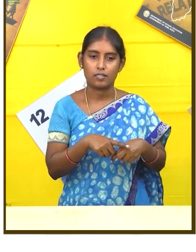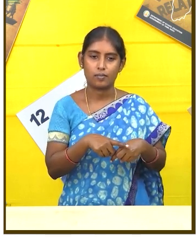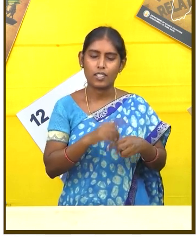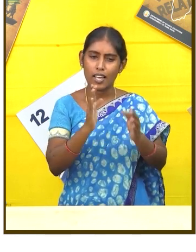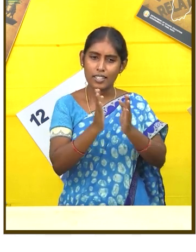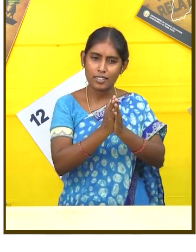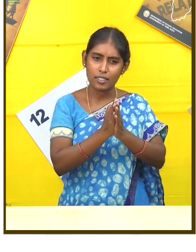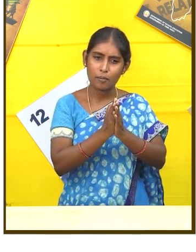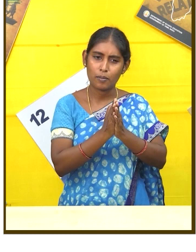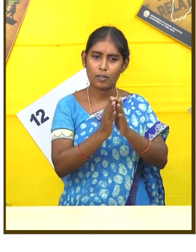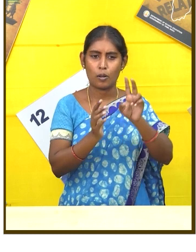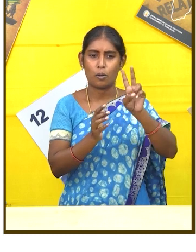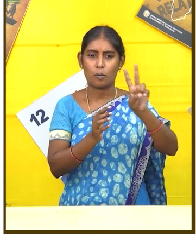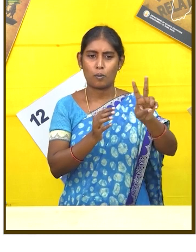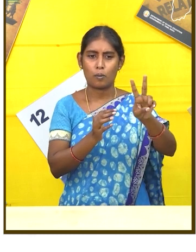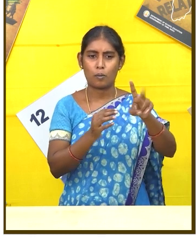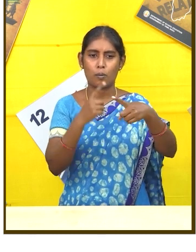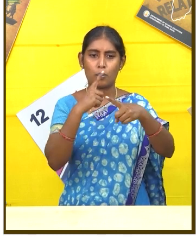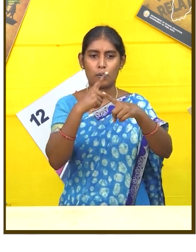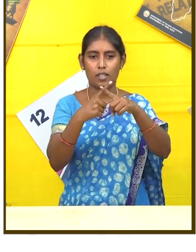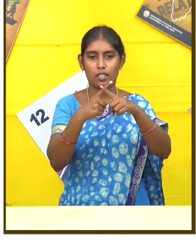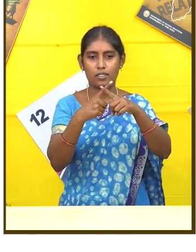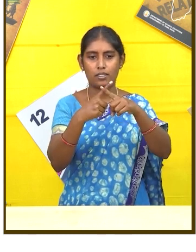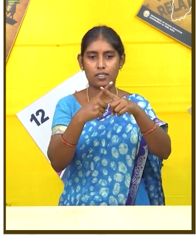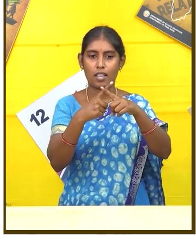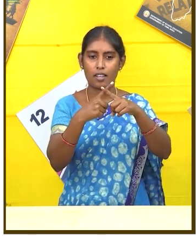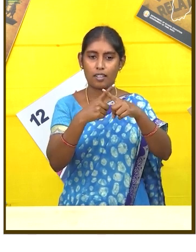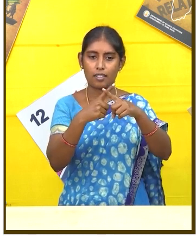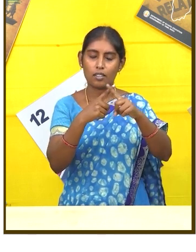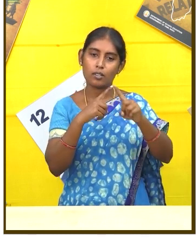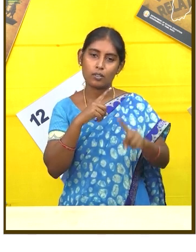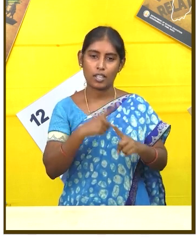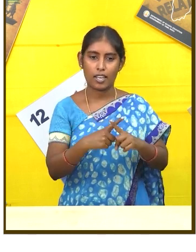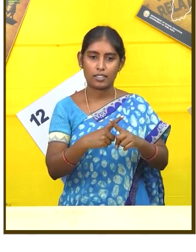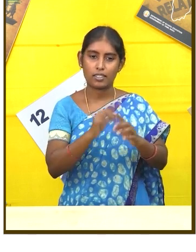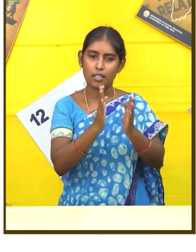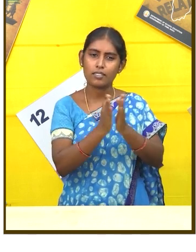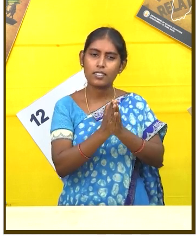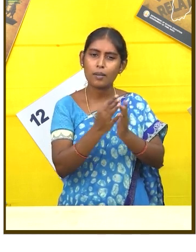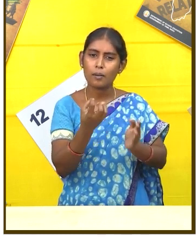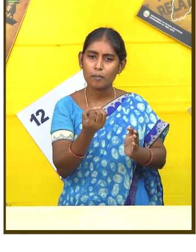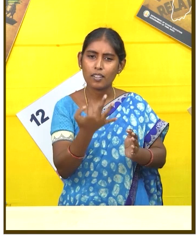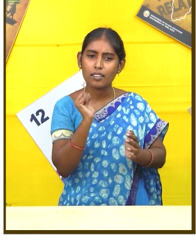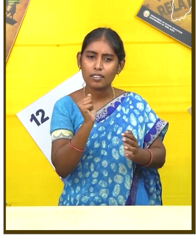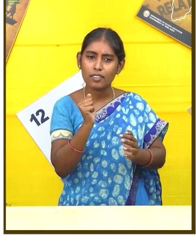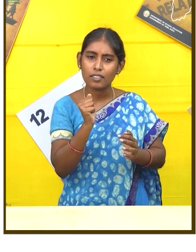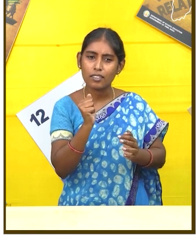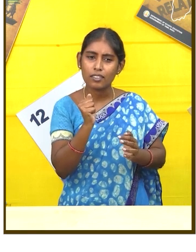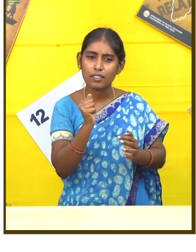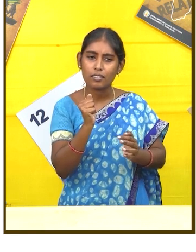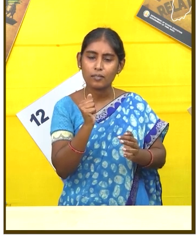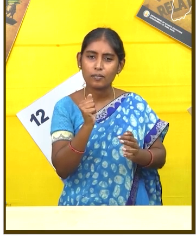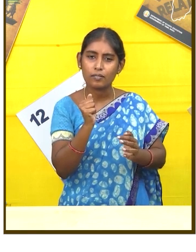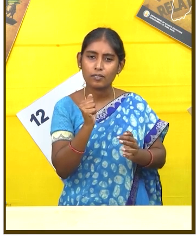y. And we have to form a new equation in two variables x and y. That